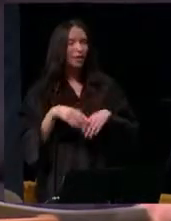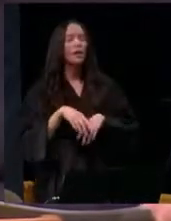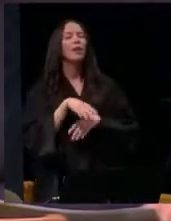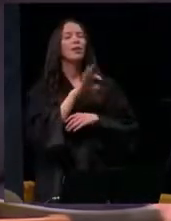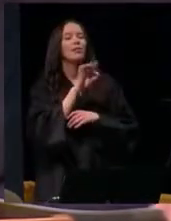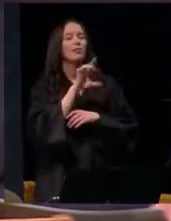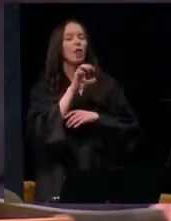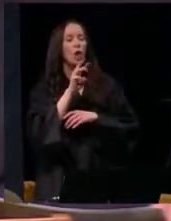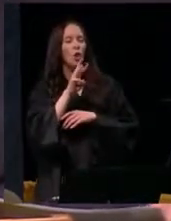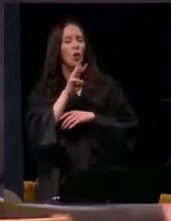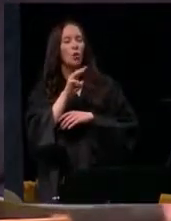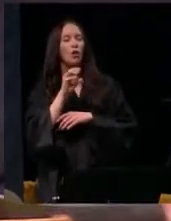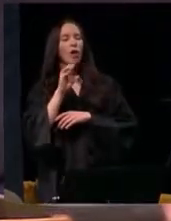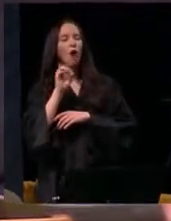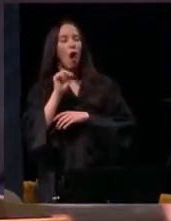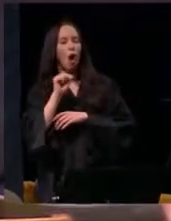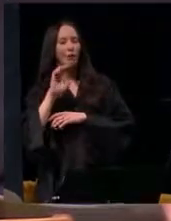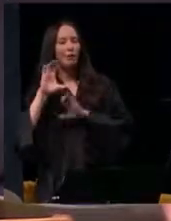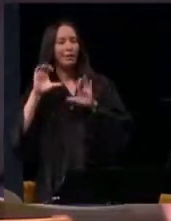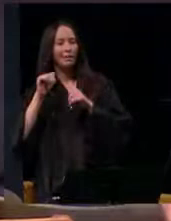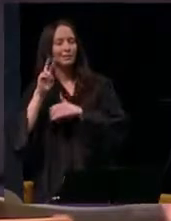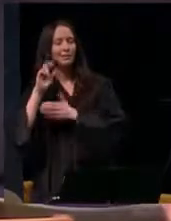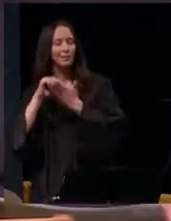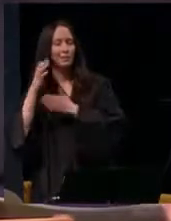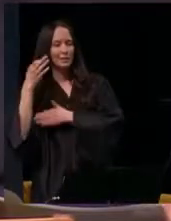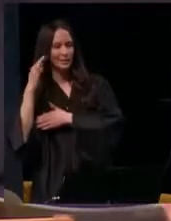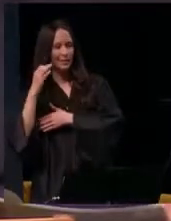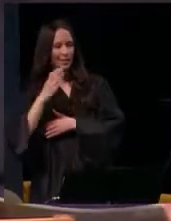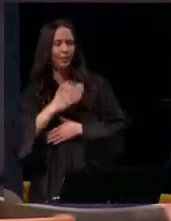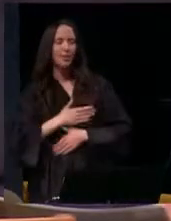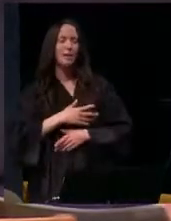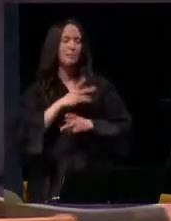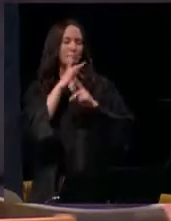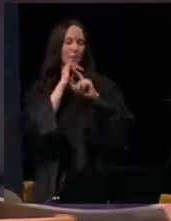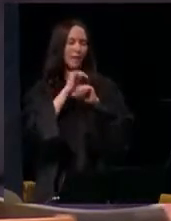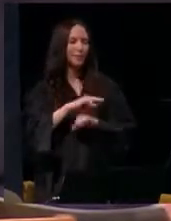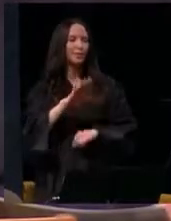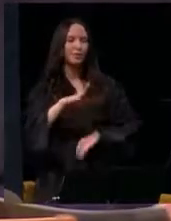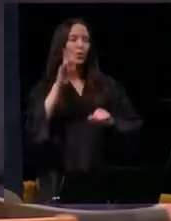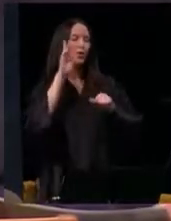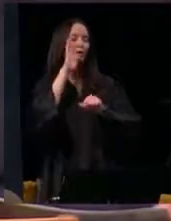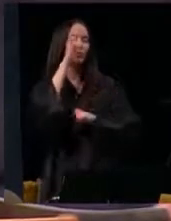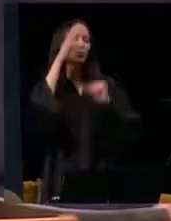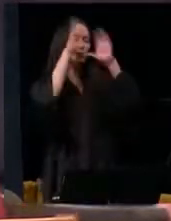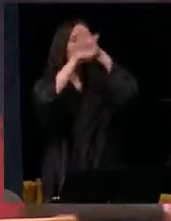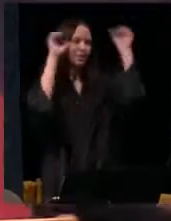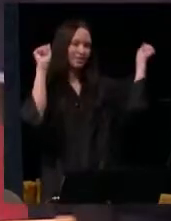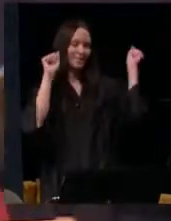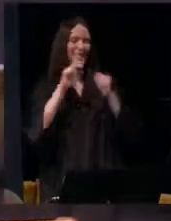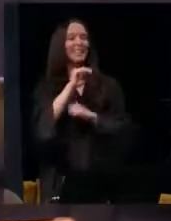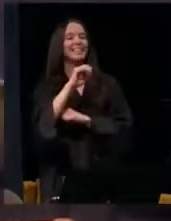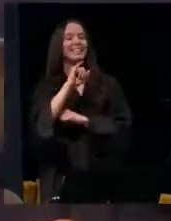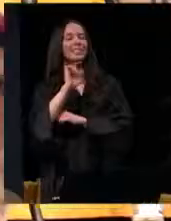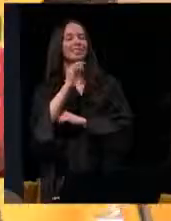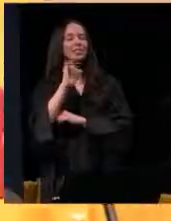on the Class of 2019, I am blessed to present your future president, Miss Nishita Gaba.